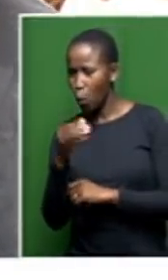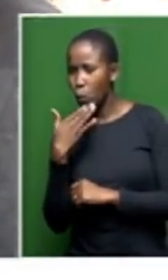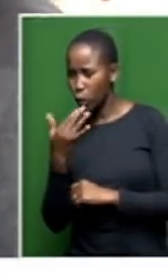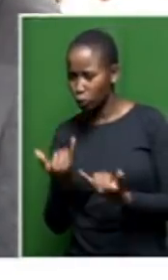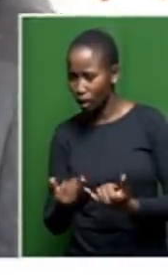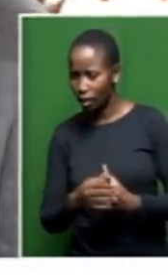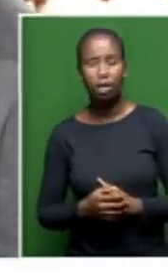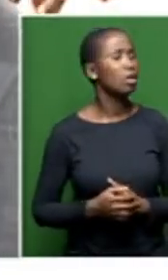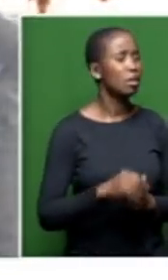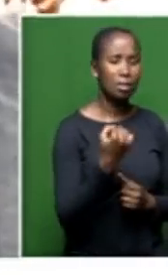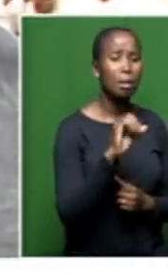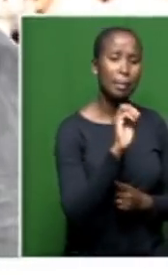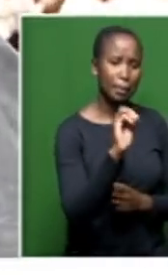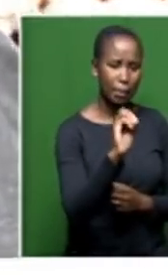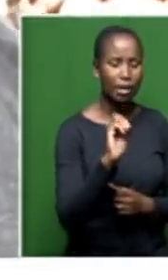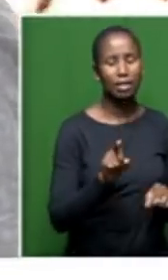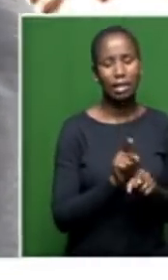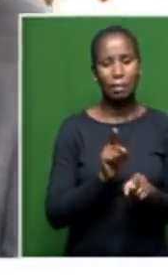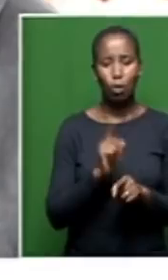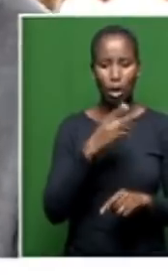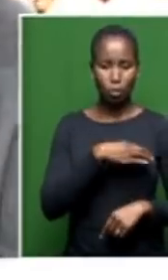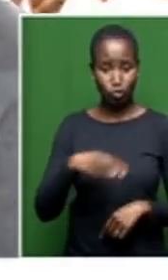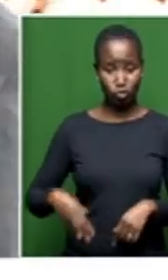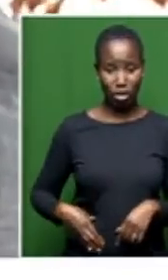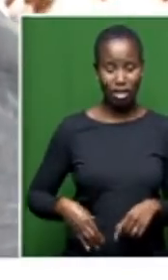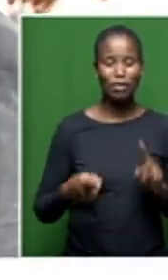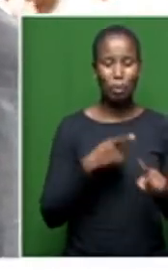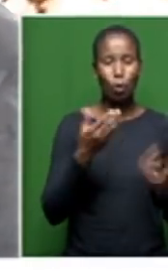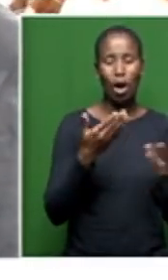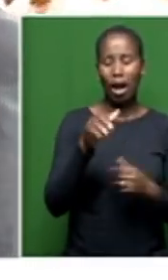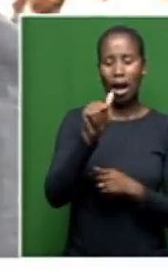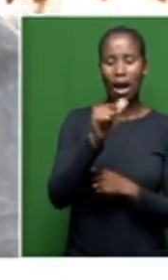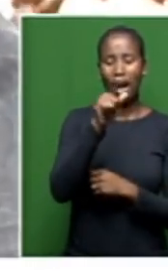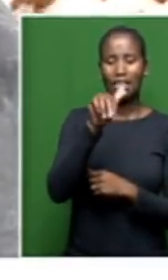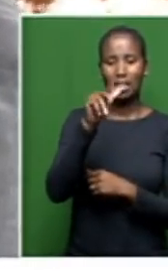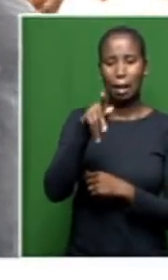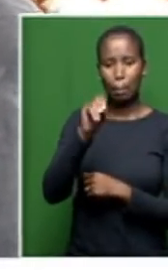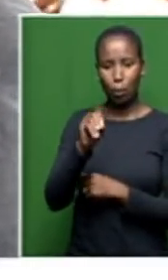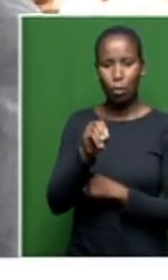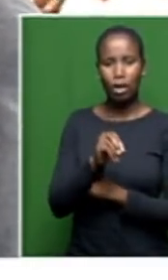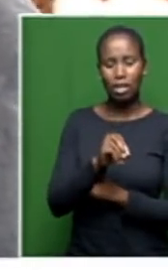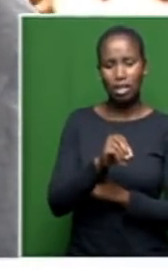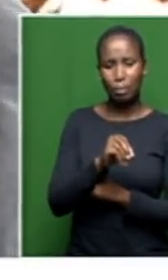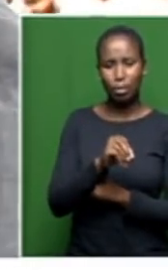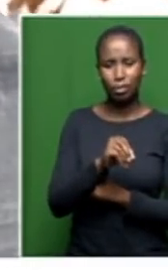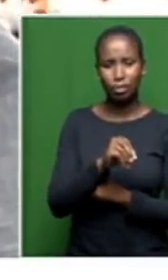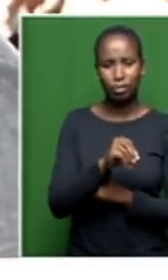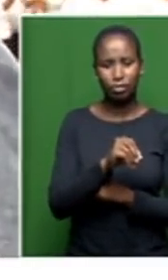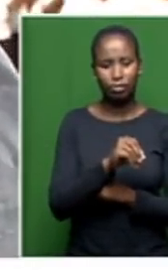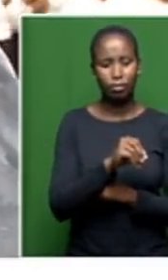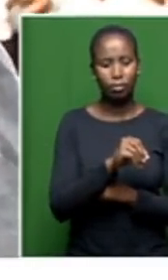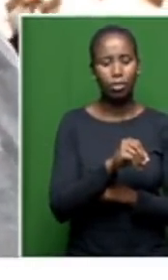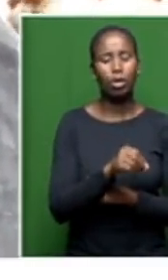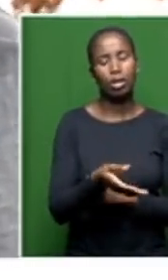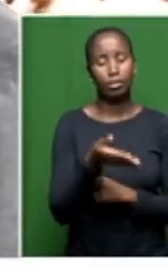No, they are here. Even the president, the president of AZAPO has just arrived. The chairperson of national chairperson of